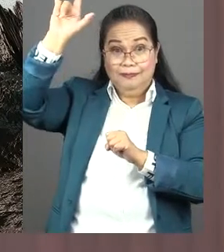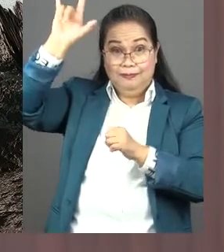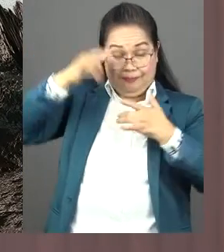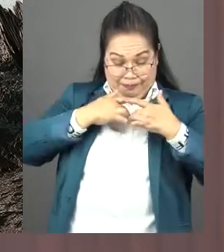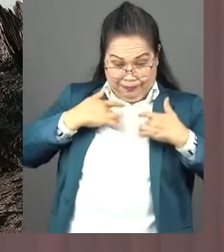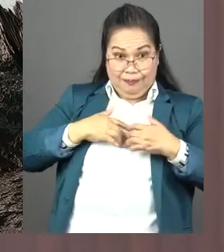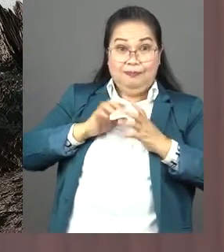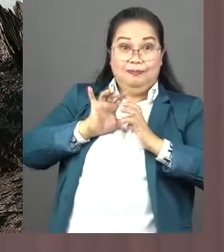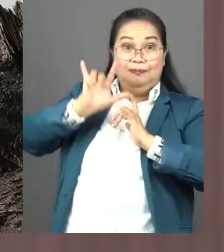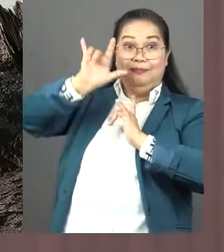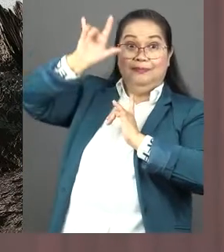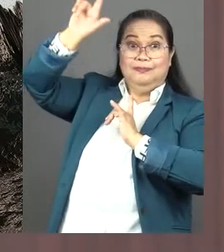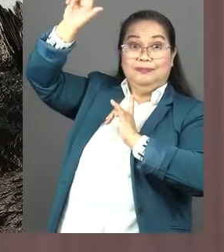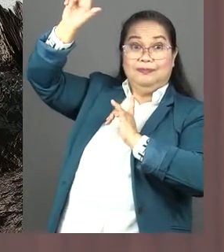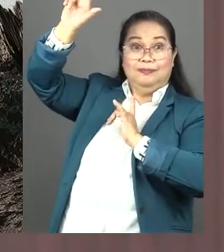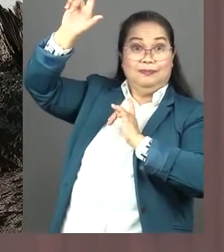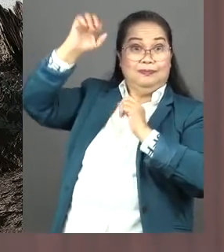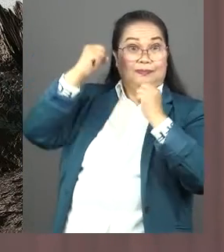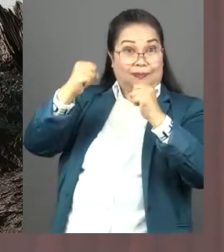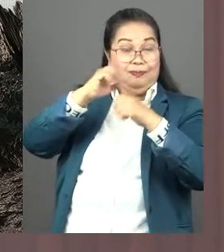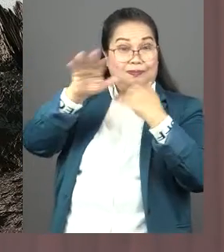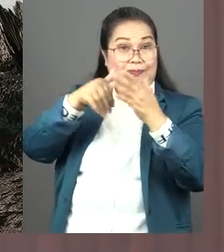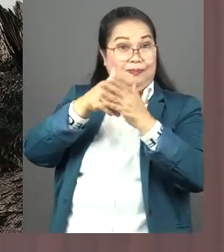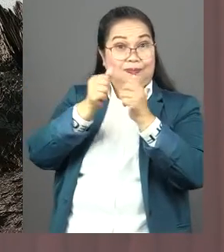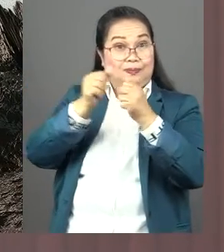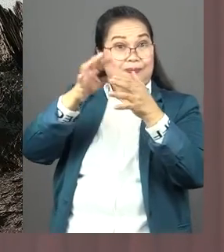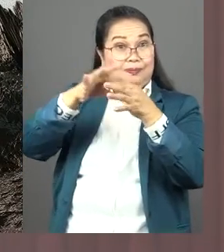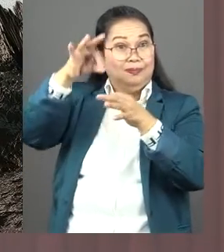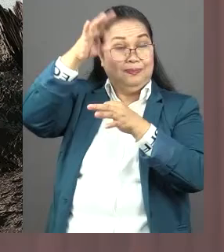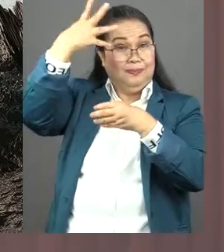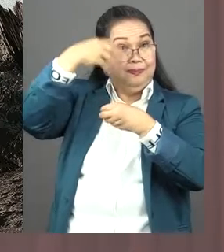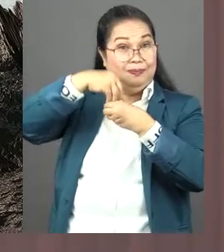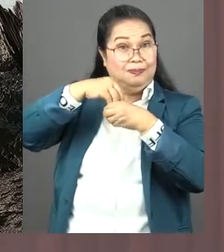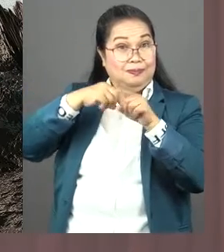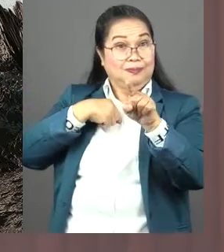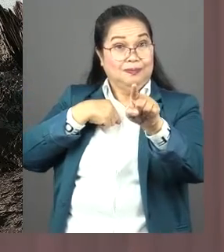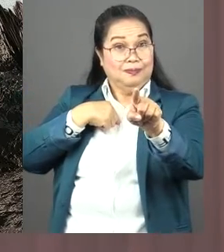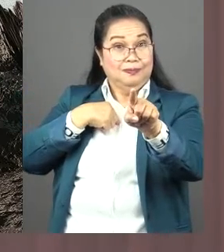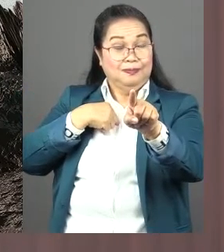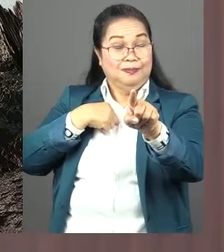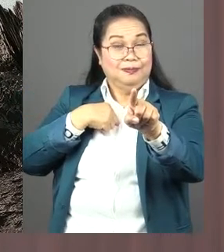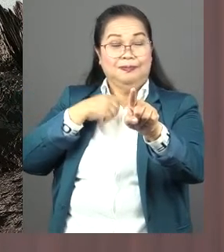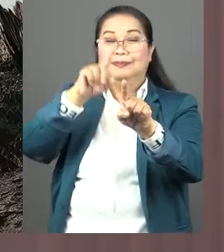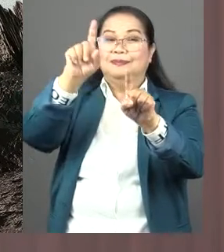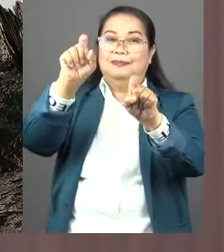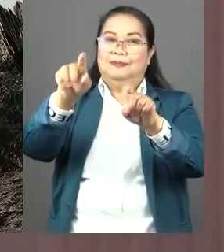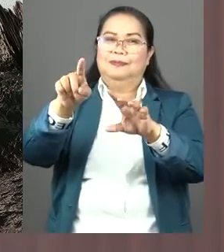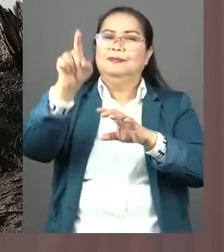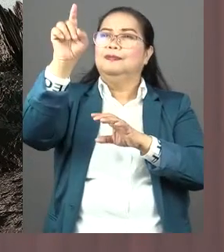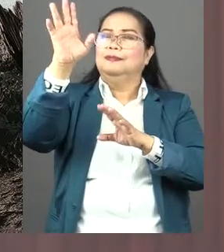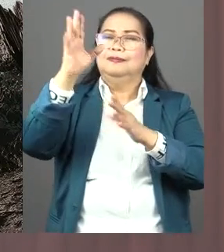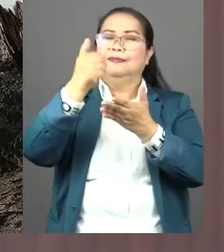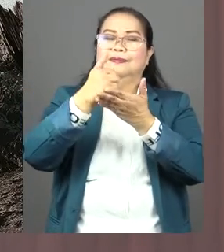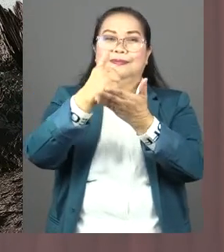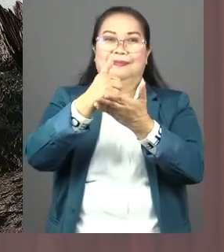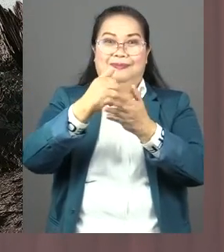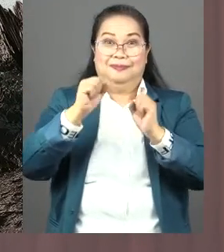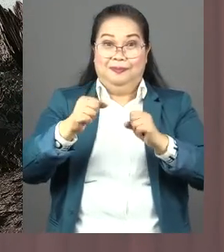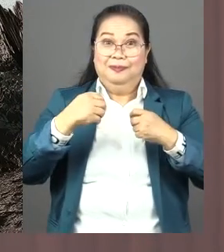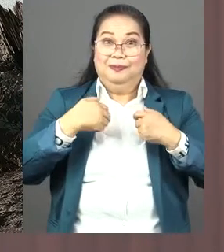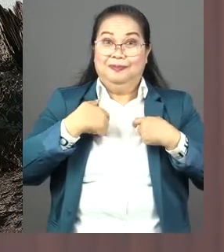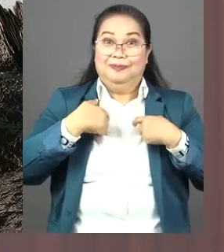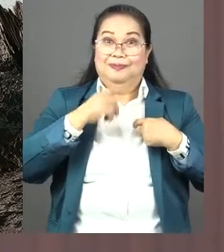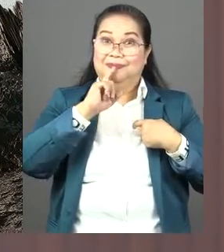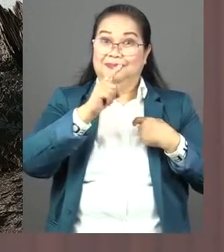and soul and mind and strength without the Spirit inside you, without asking God's help? Can I really love